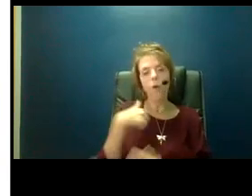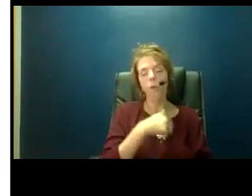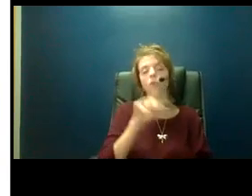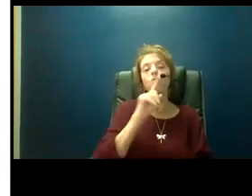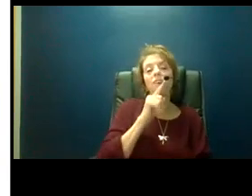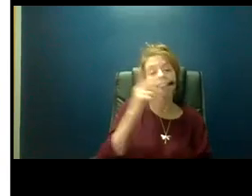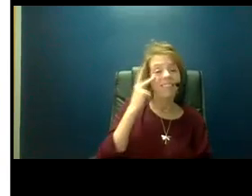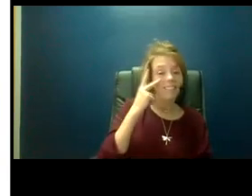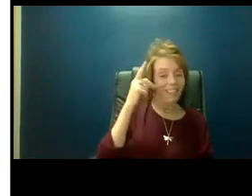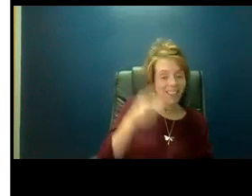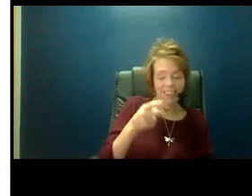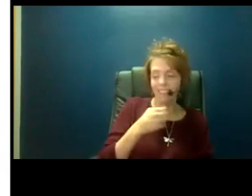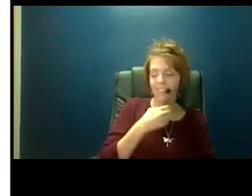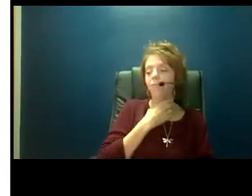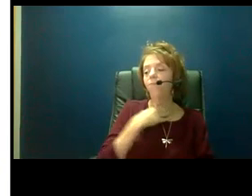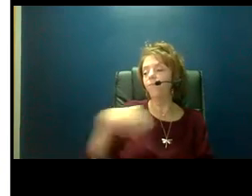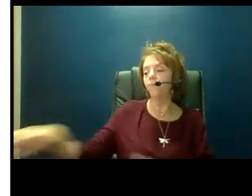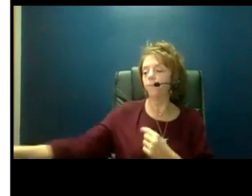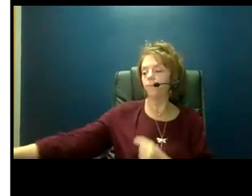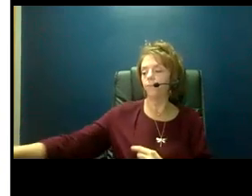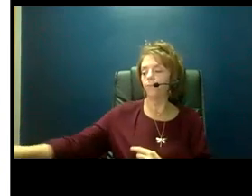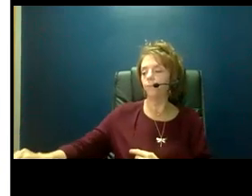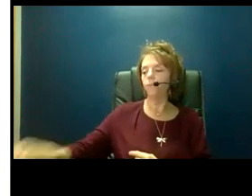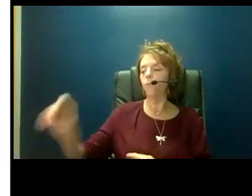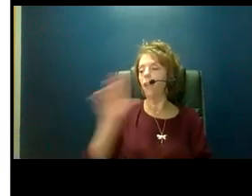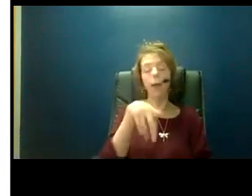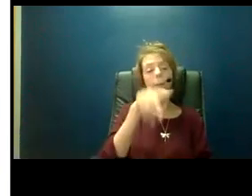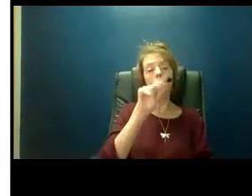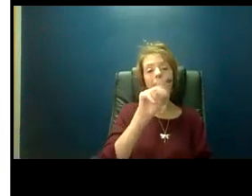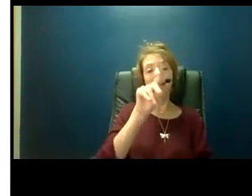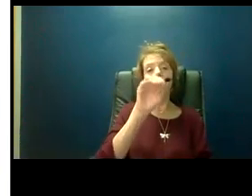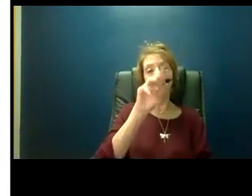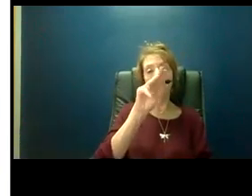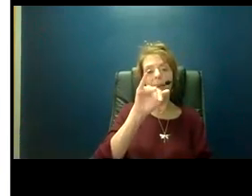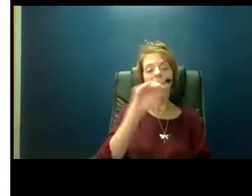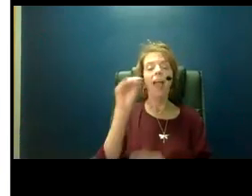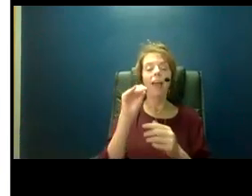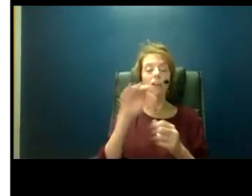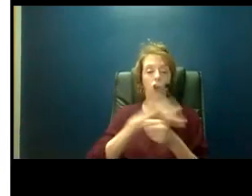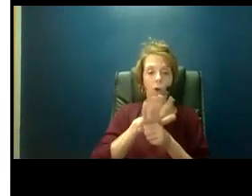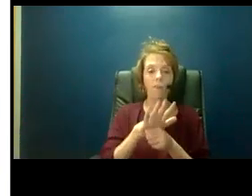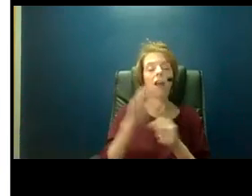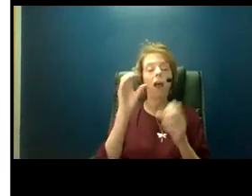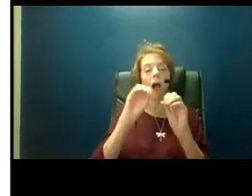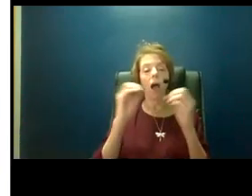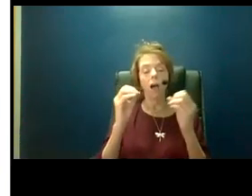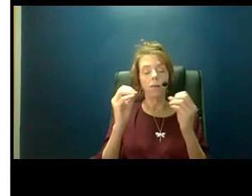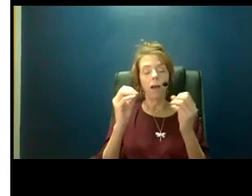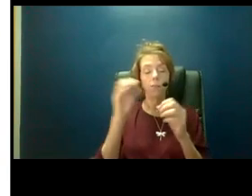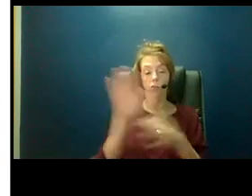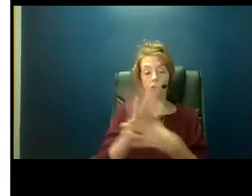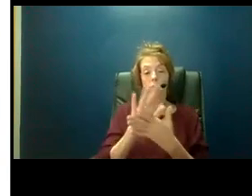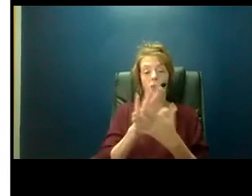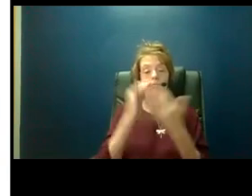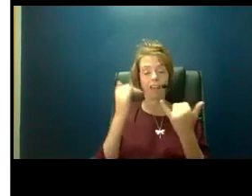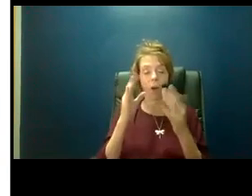see this, the pandemic and the COVID, the opportunity where a lot of schools are working virtually. I